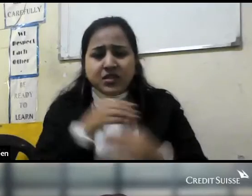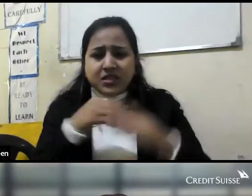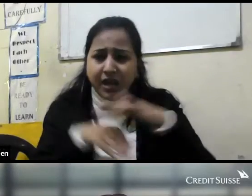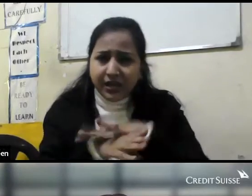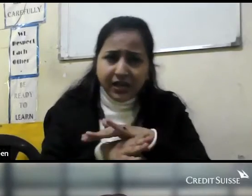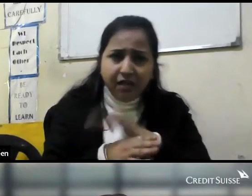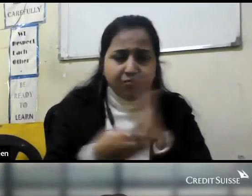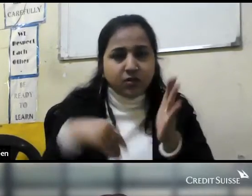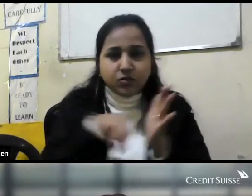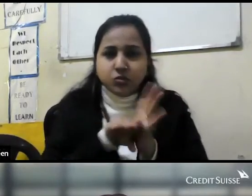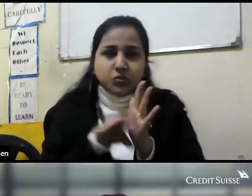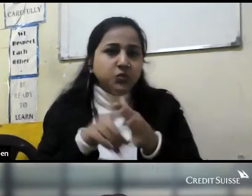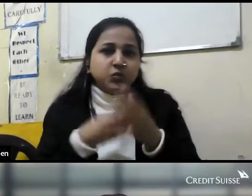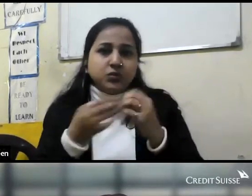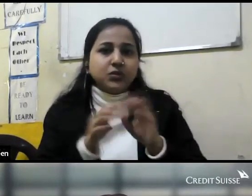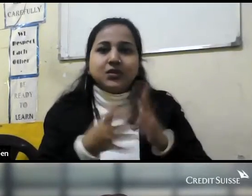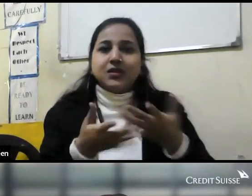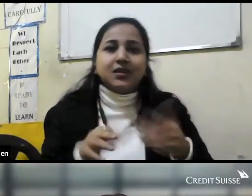there's